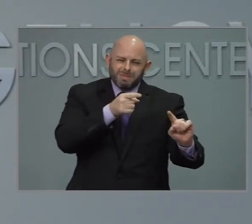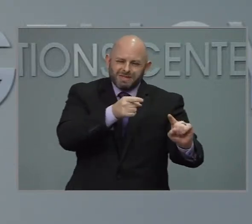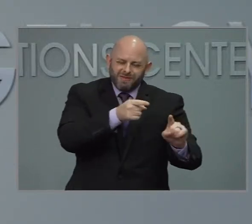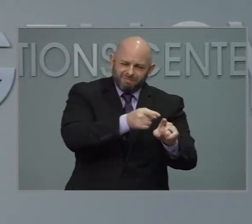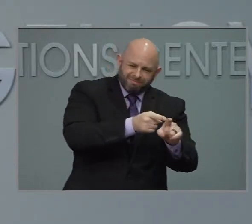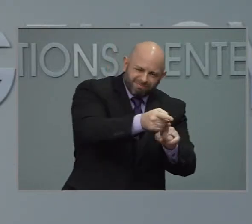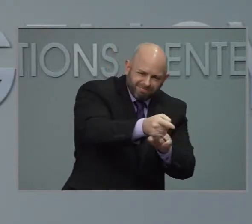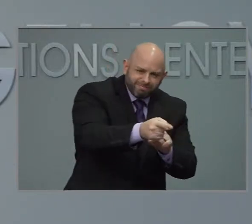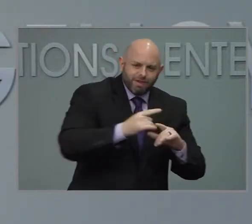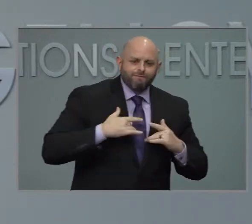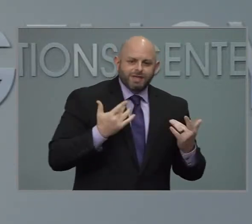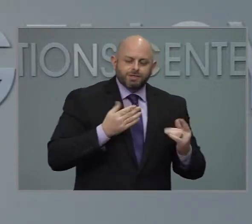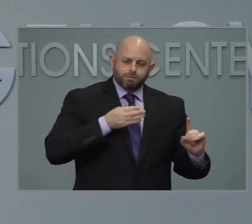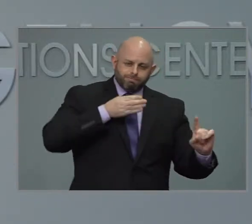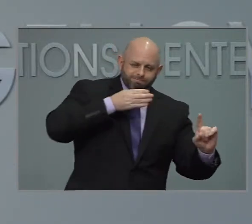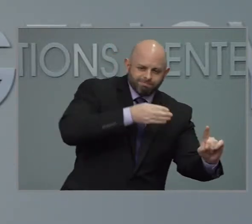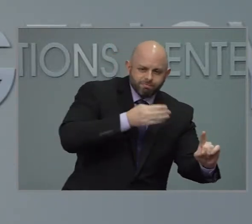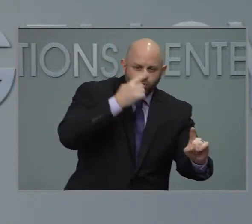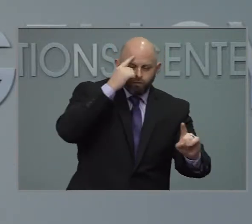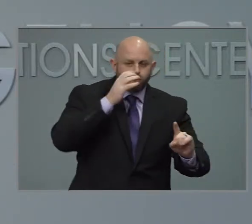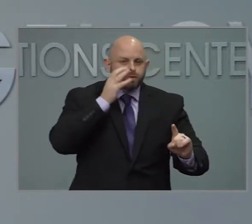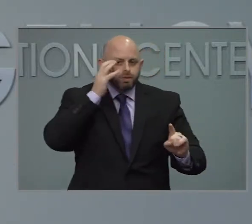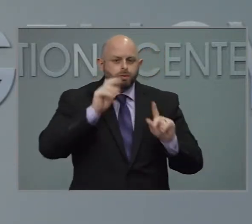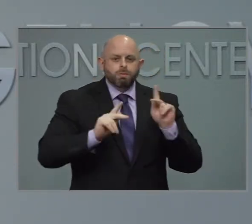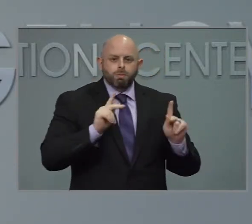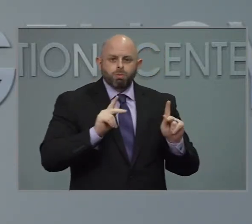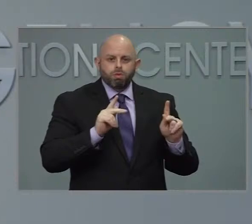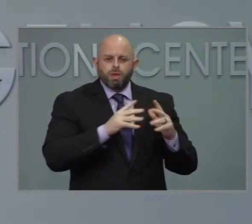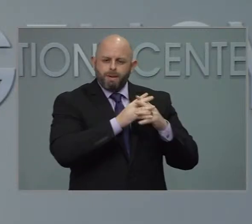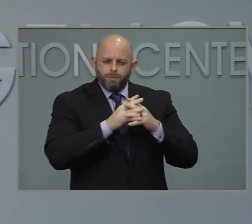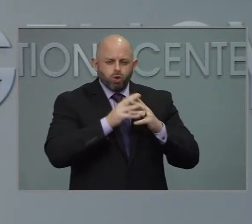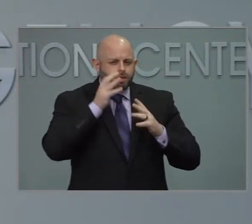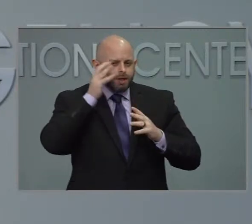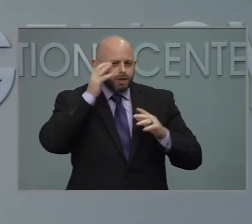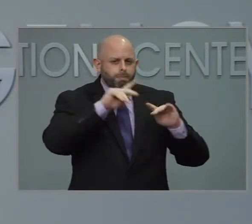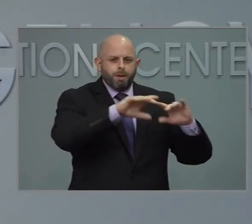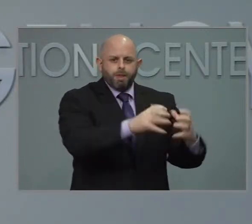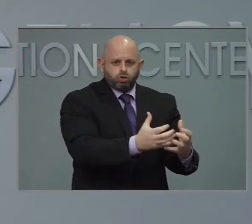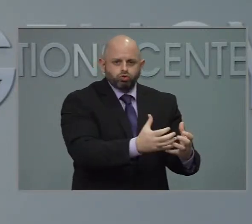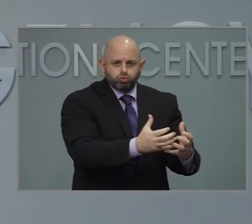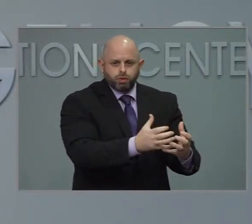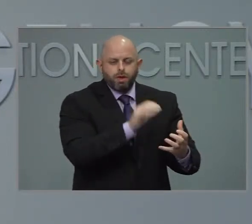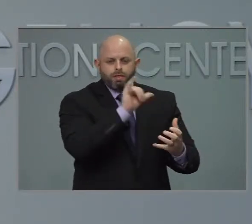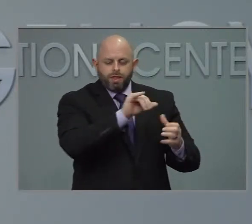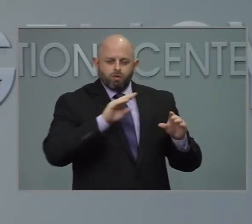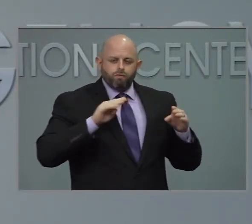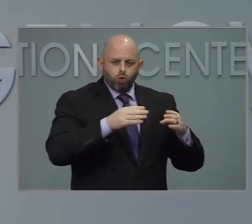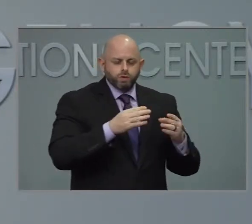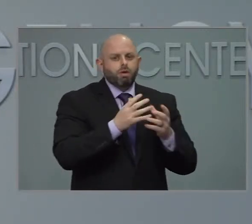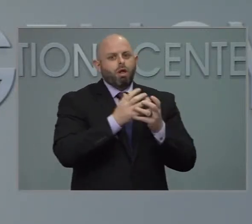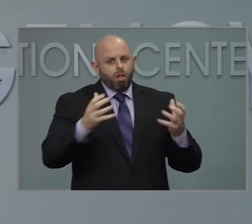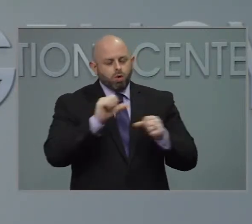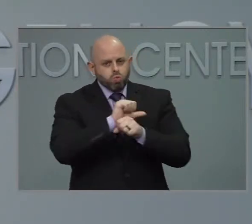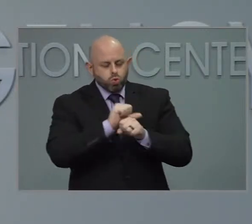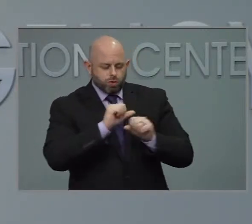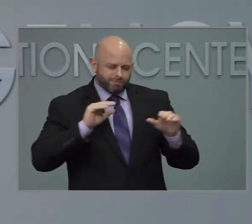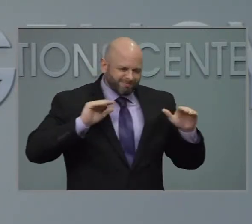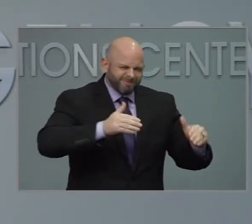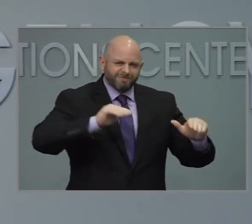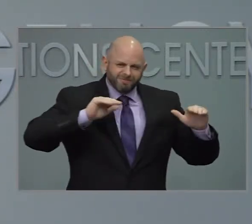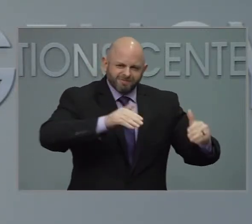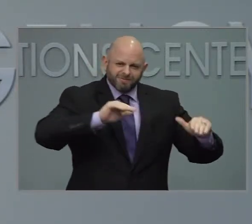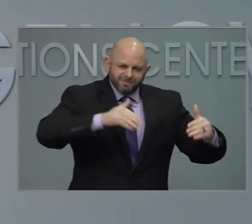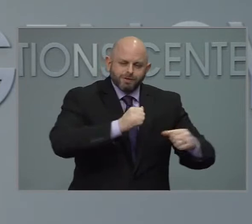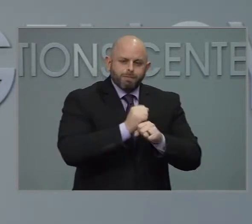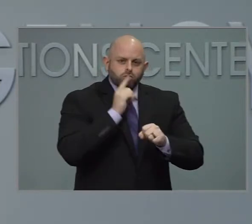events that are focused on our American Indian population. And so there is a lot of work going on to make sure we're